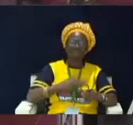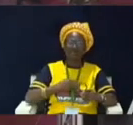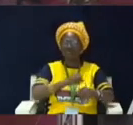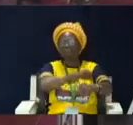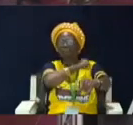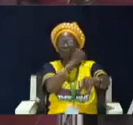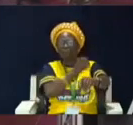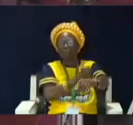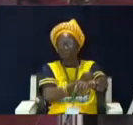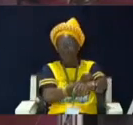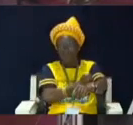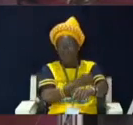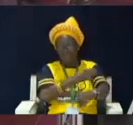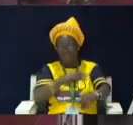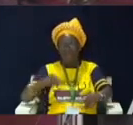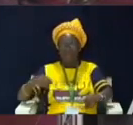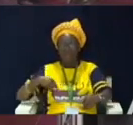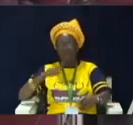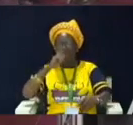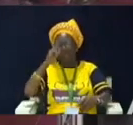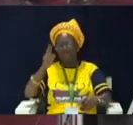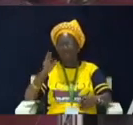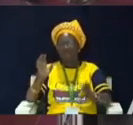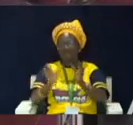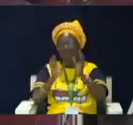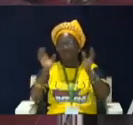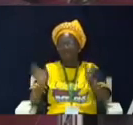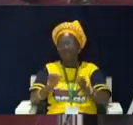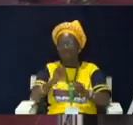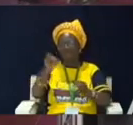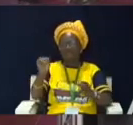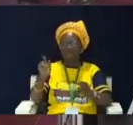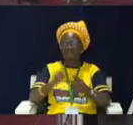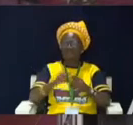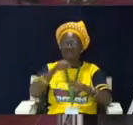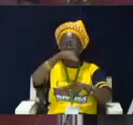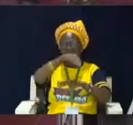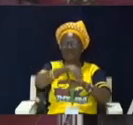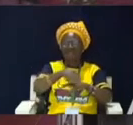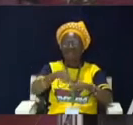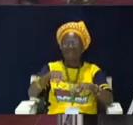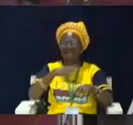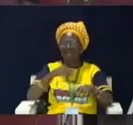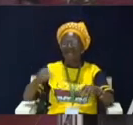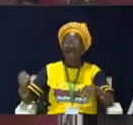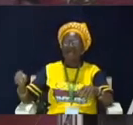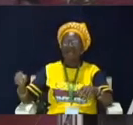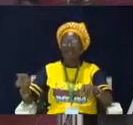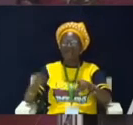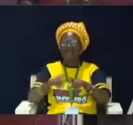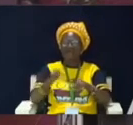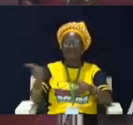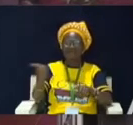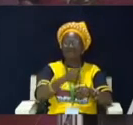celebrating tonight. So as you are eating the bread, do it